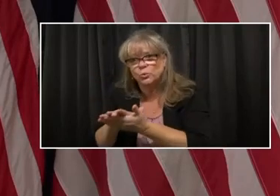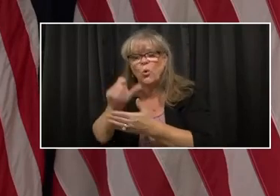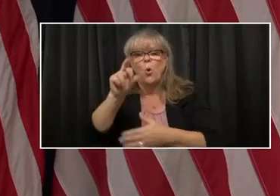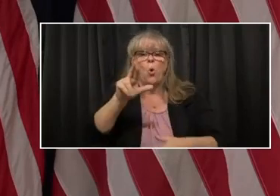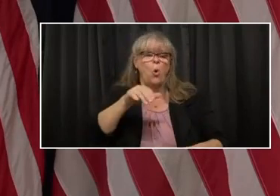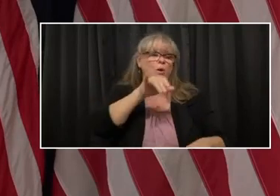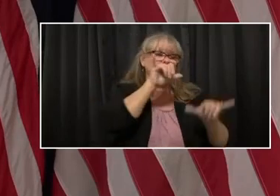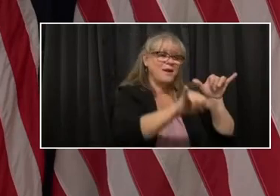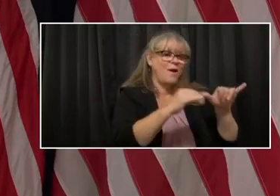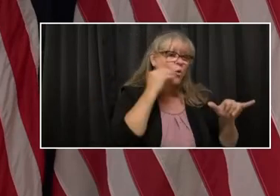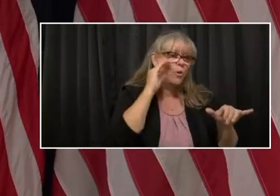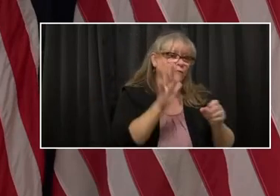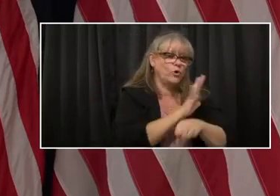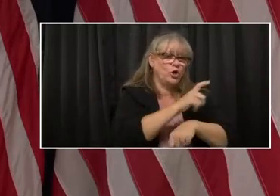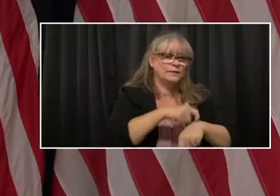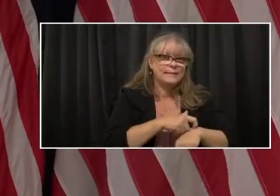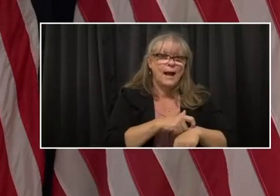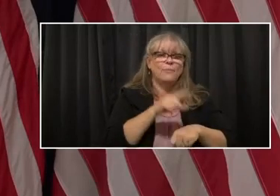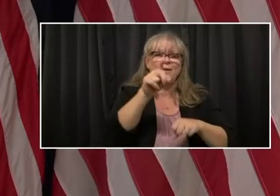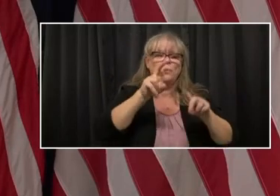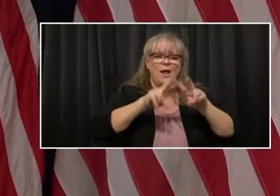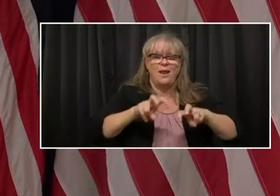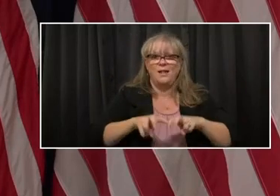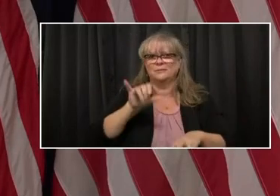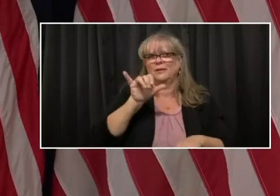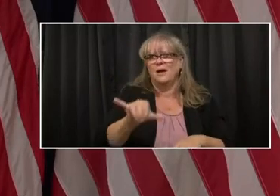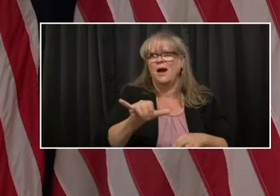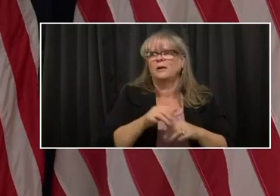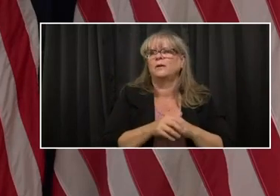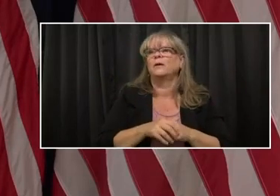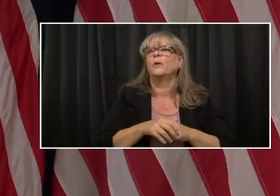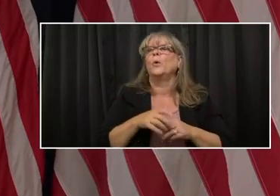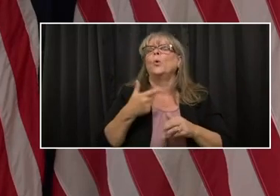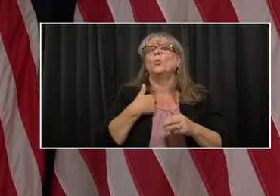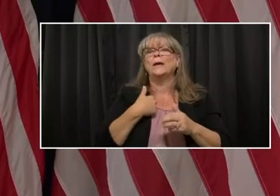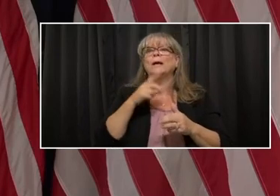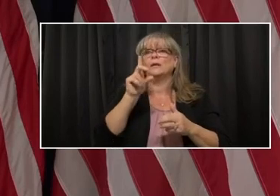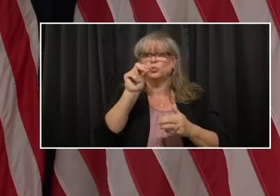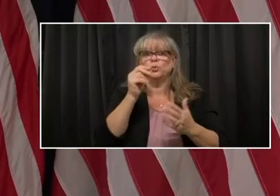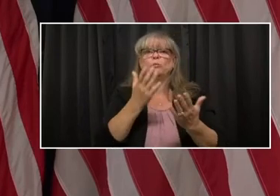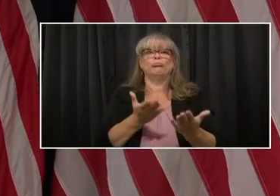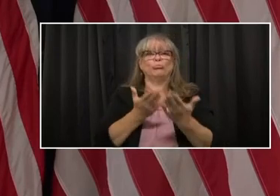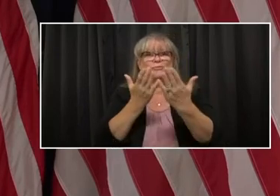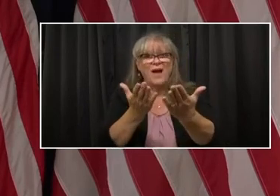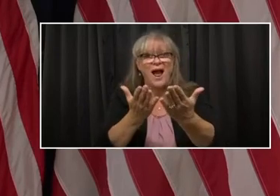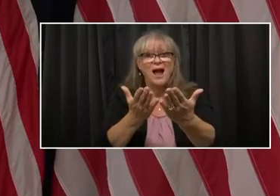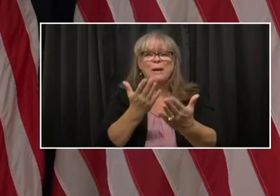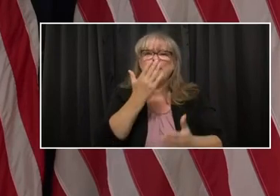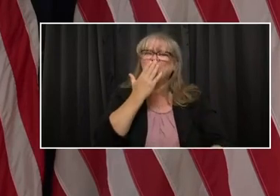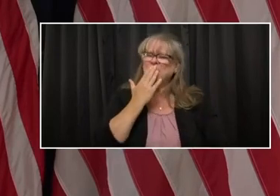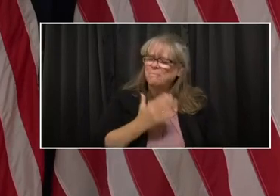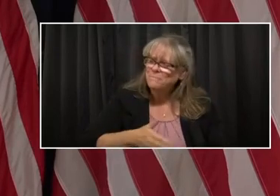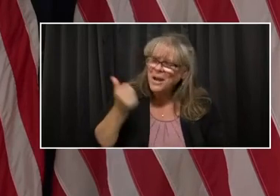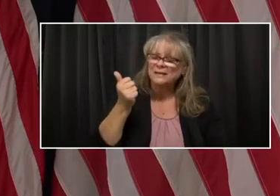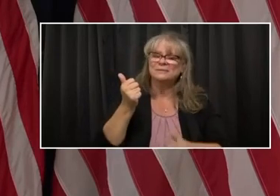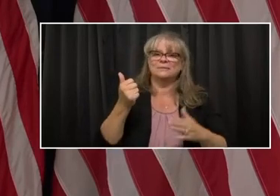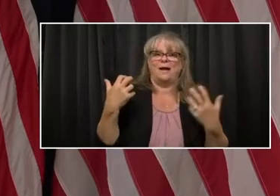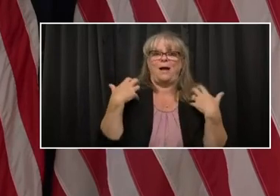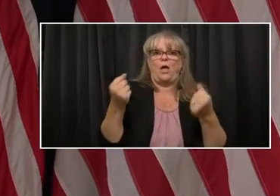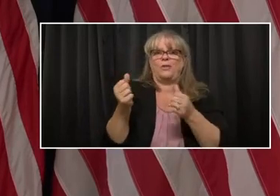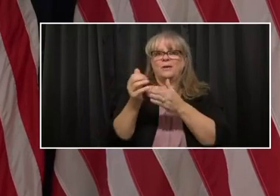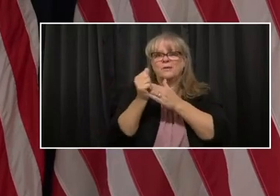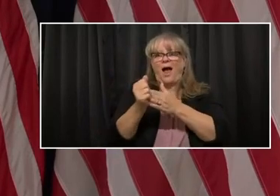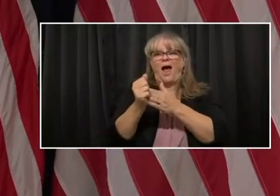by providing the best possible public health guidance from CDPHE and from the county health departments to the schools, just like